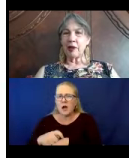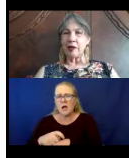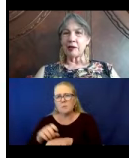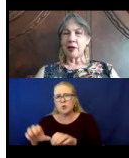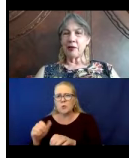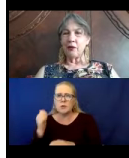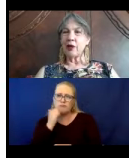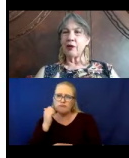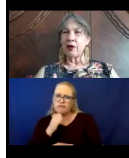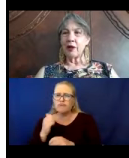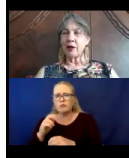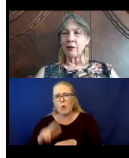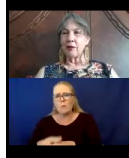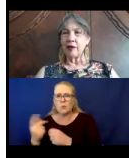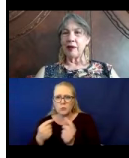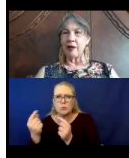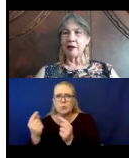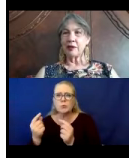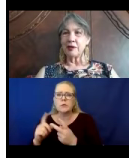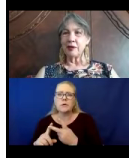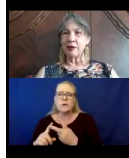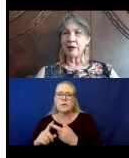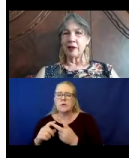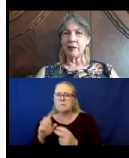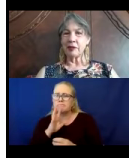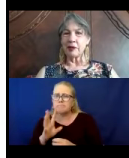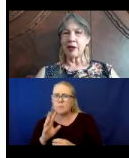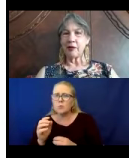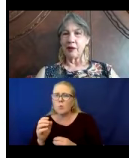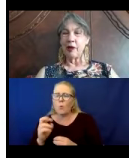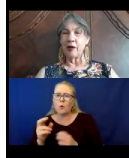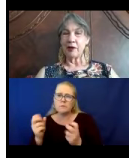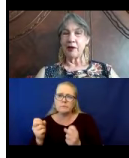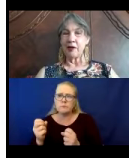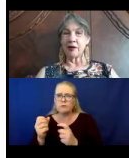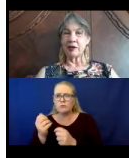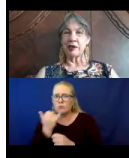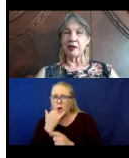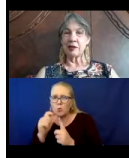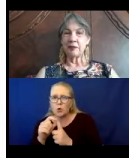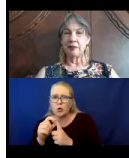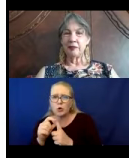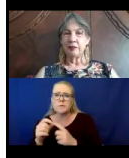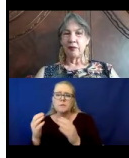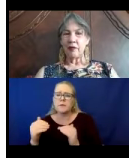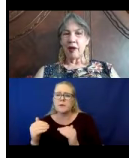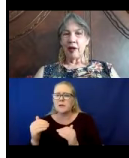or place, not knowing where you are or what the date is, especially not knowing the month or the year or the season.